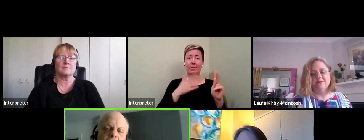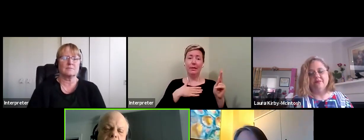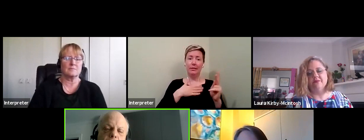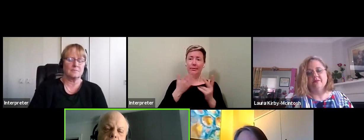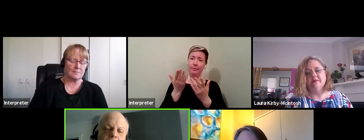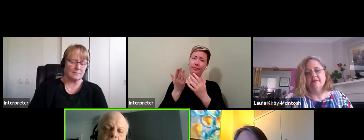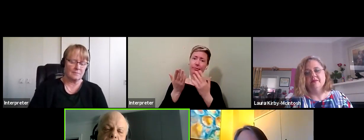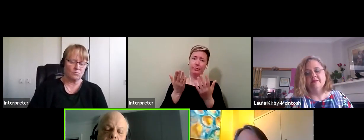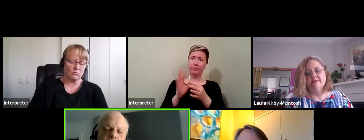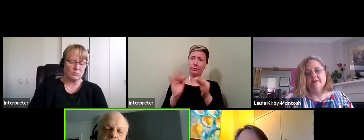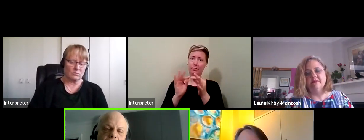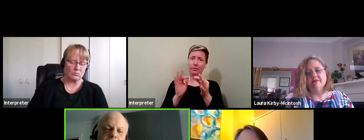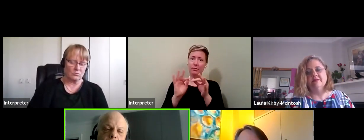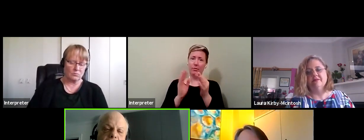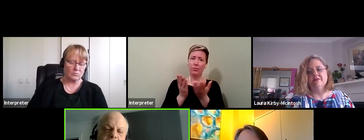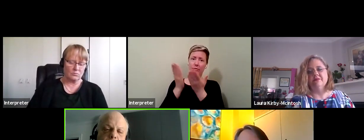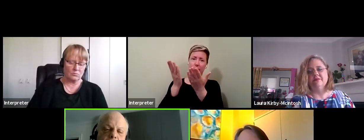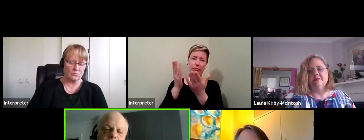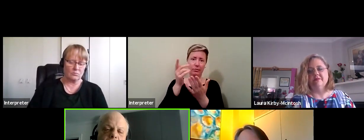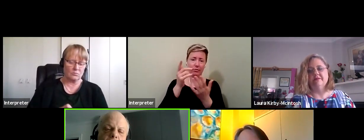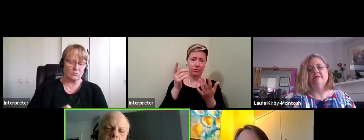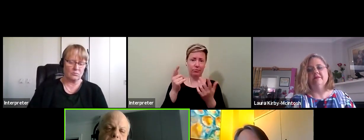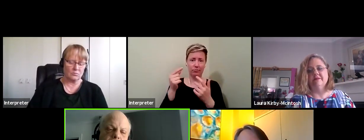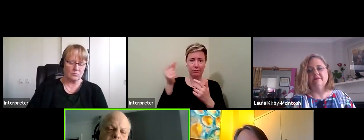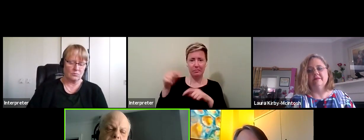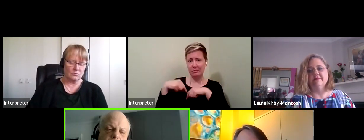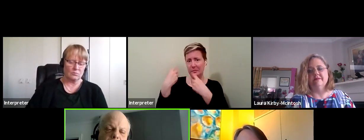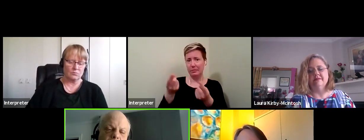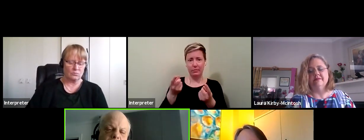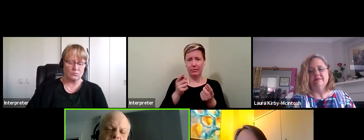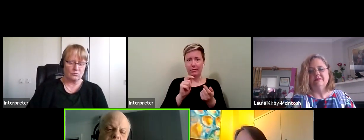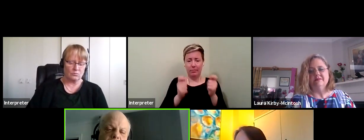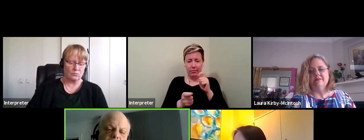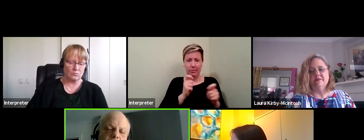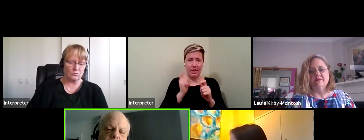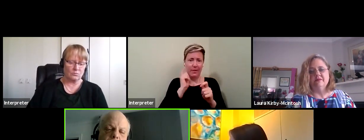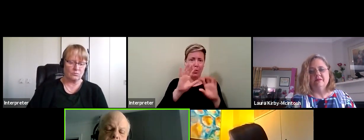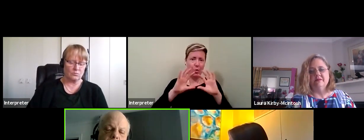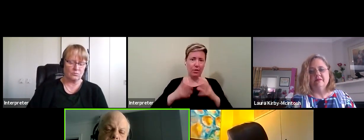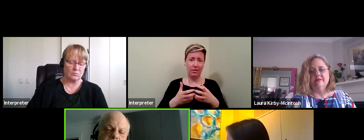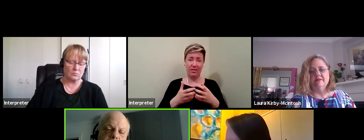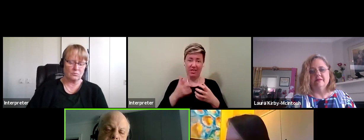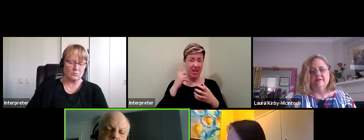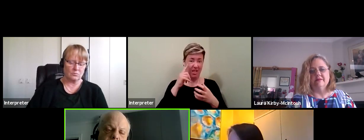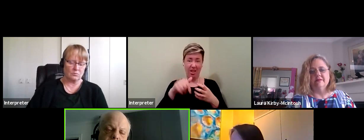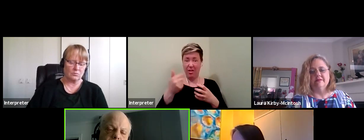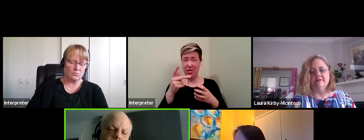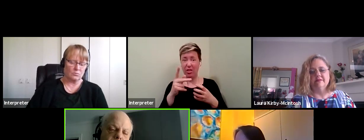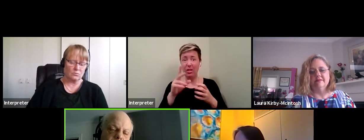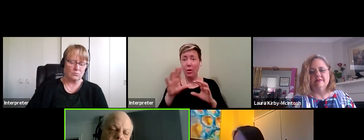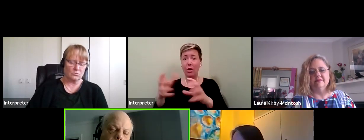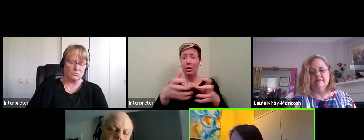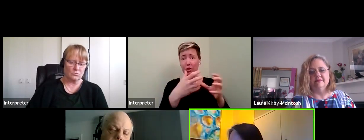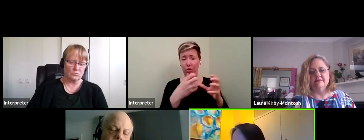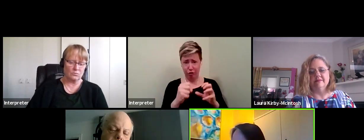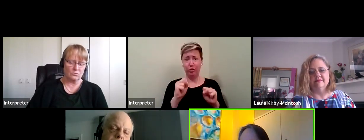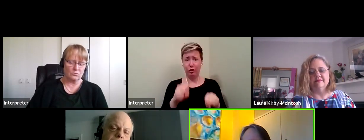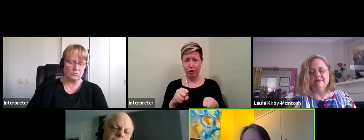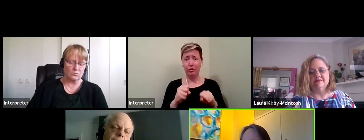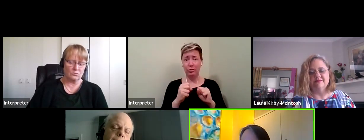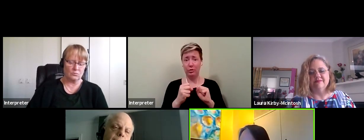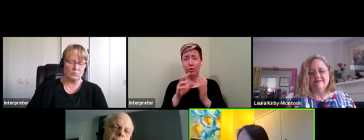you've taken in your organization, which are very impressive and which others could replicate at little or no cost at all. Okay, sure.